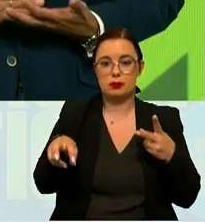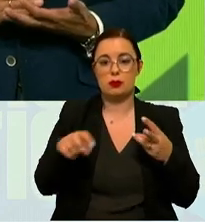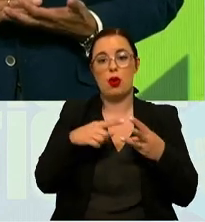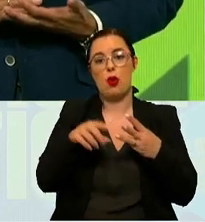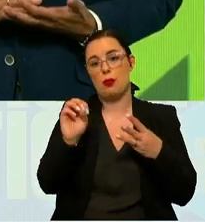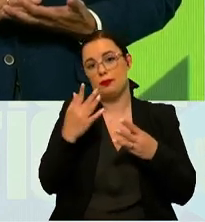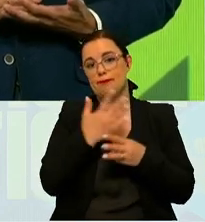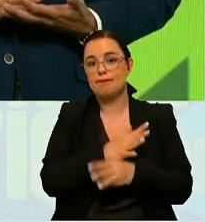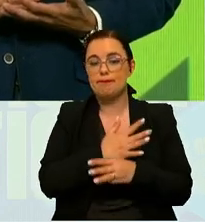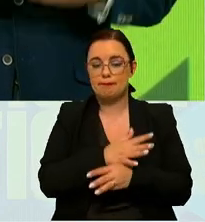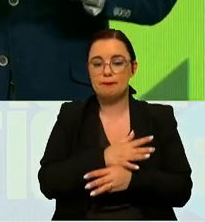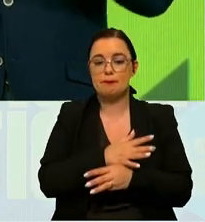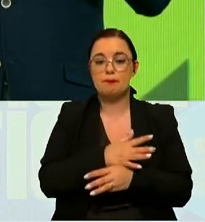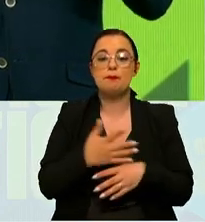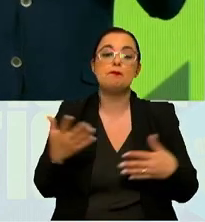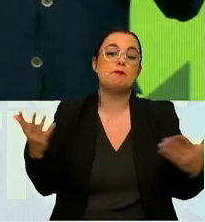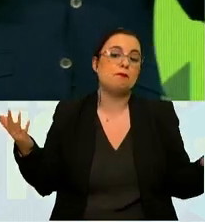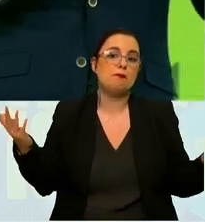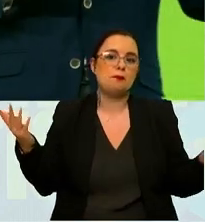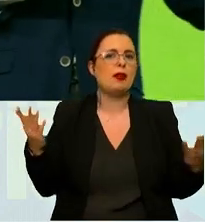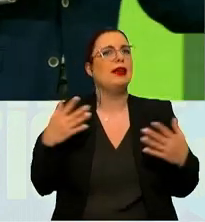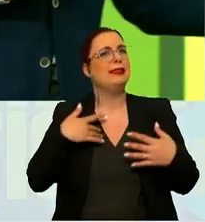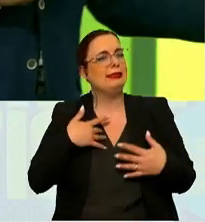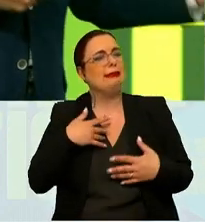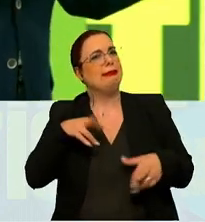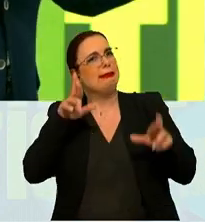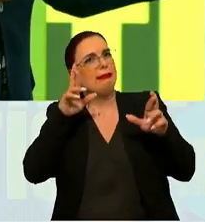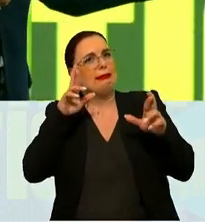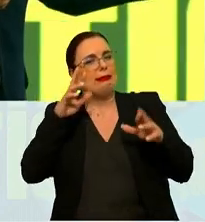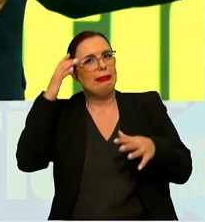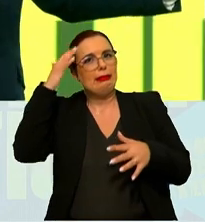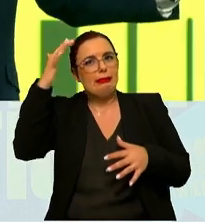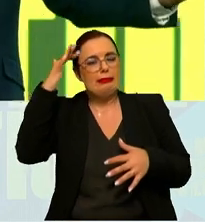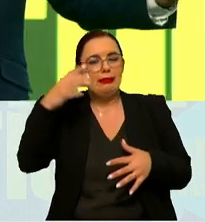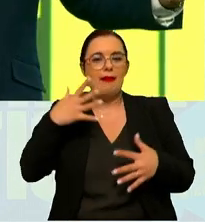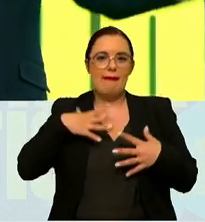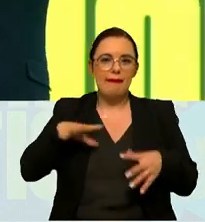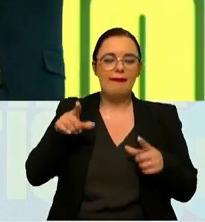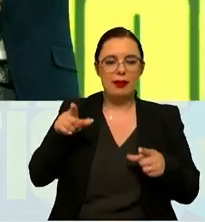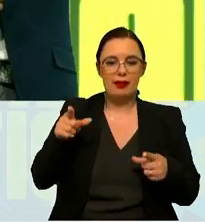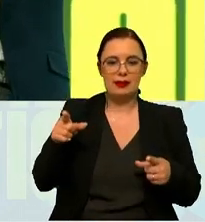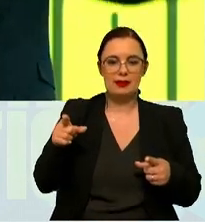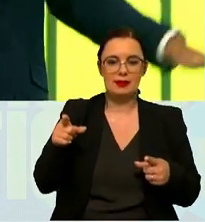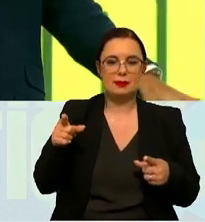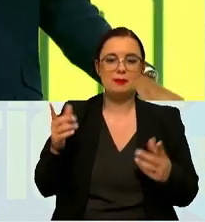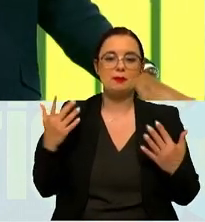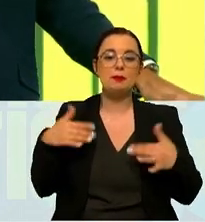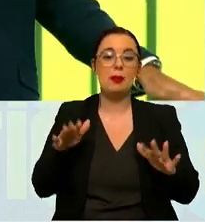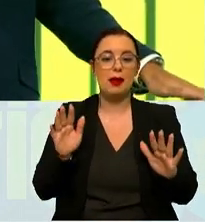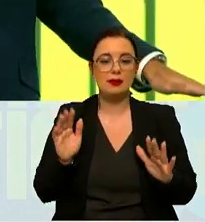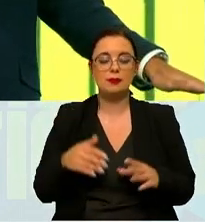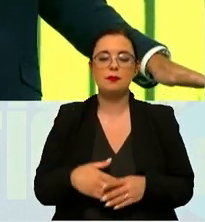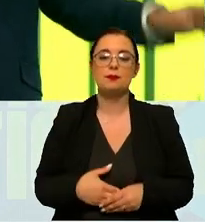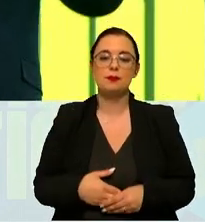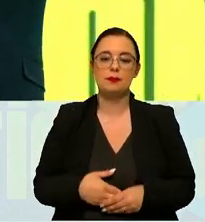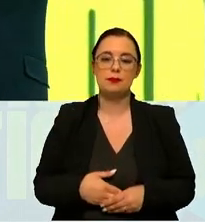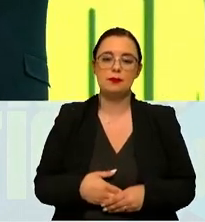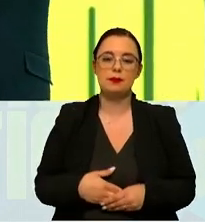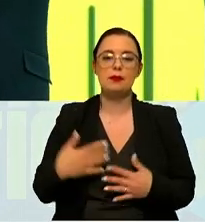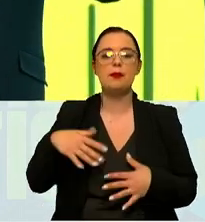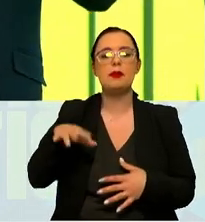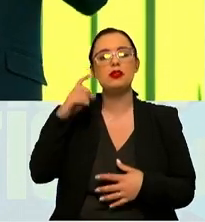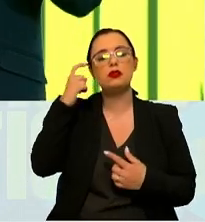fire. Wow, that was very ambitious and bold, and I remember thinking, that's a tall order. We look